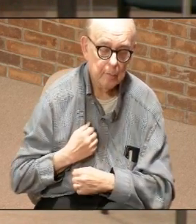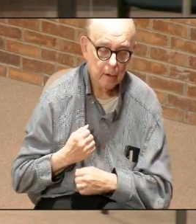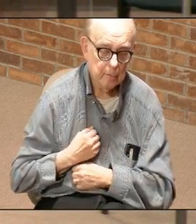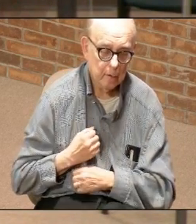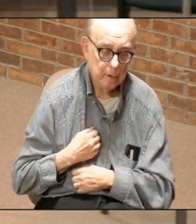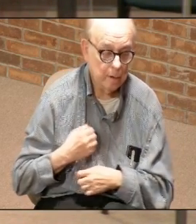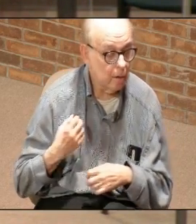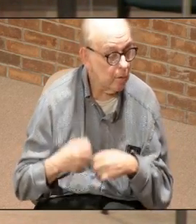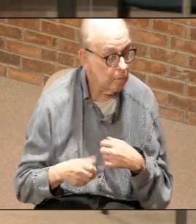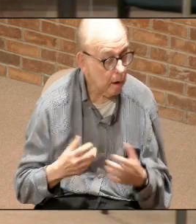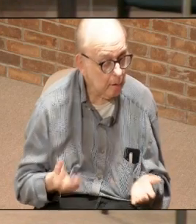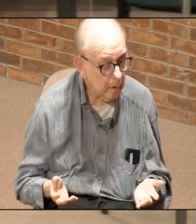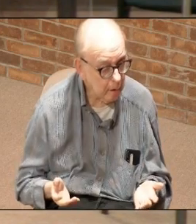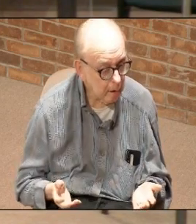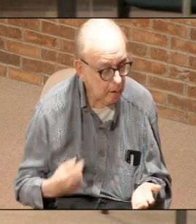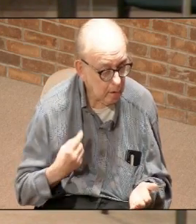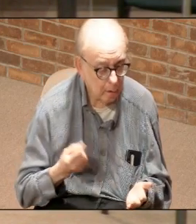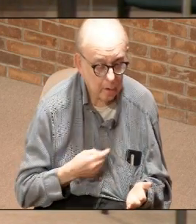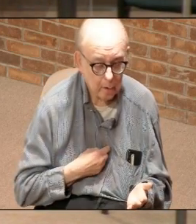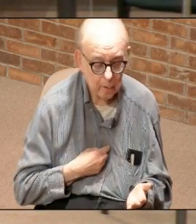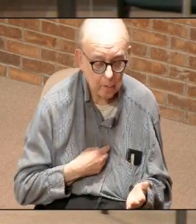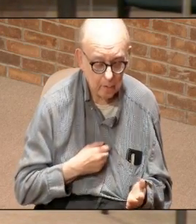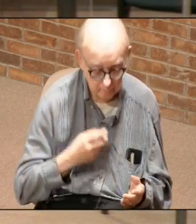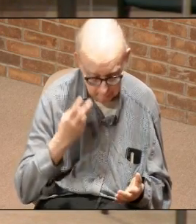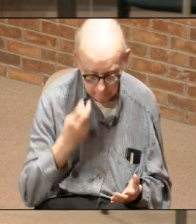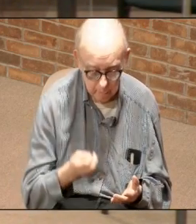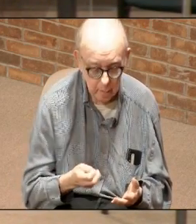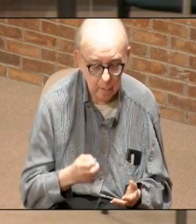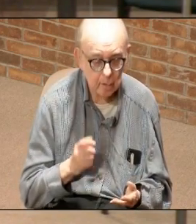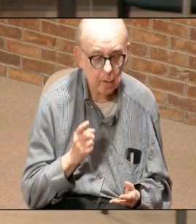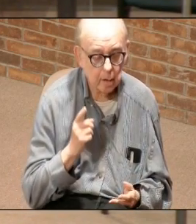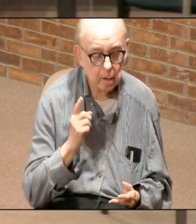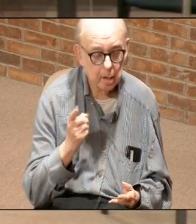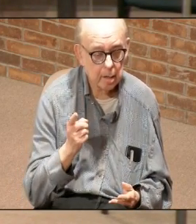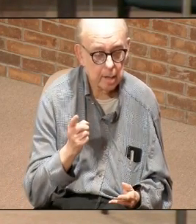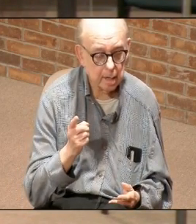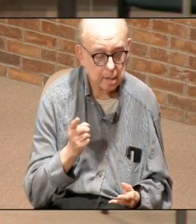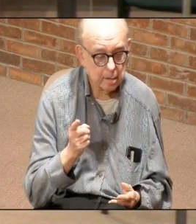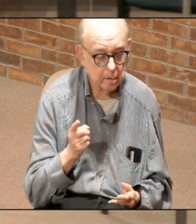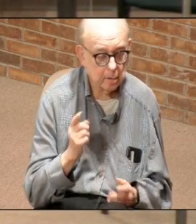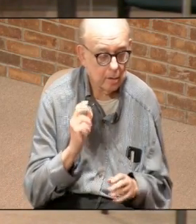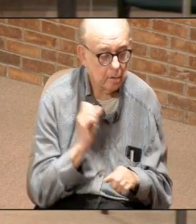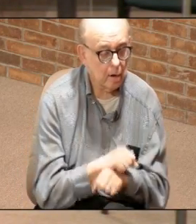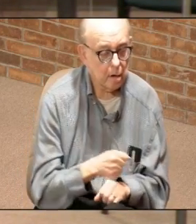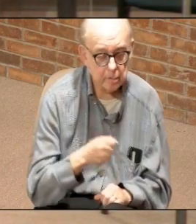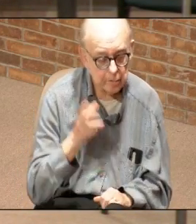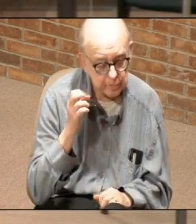The problem is that we don't believe that he can conquer Satan.